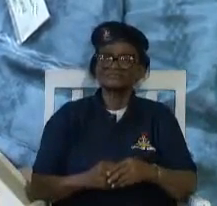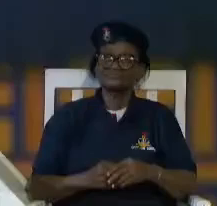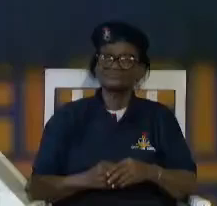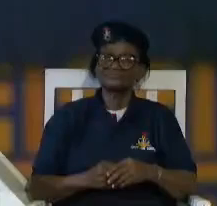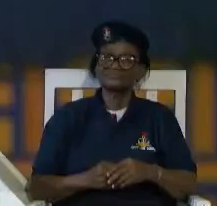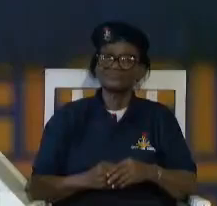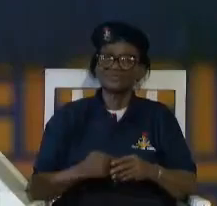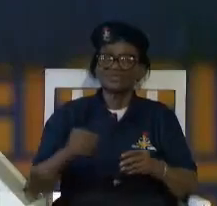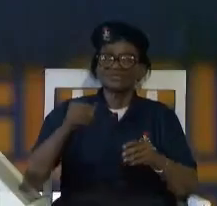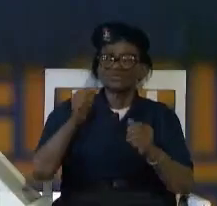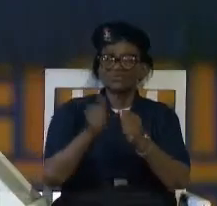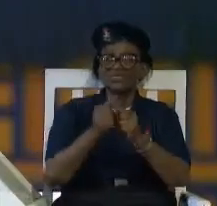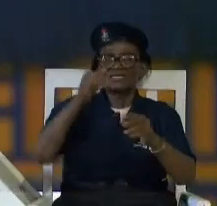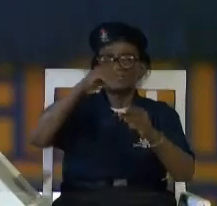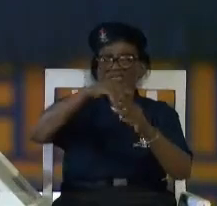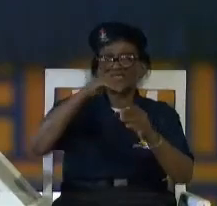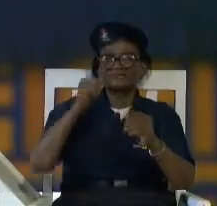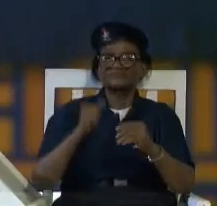within.